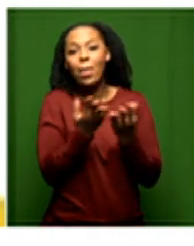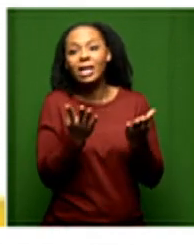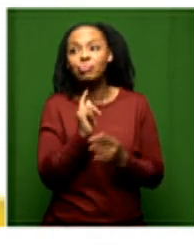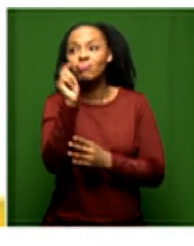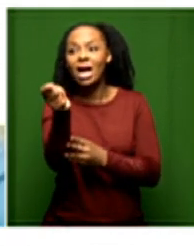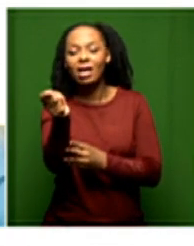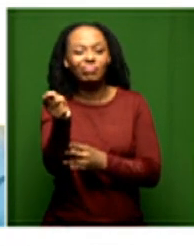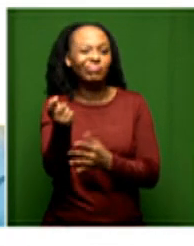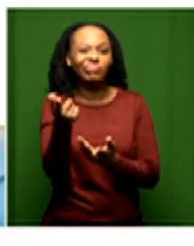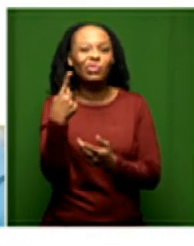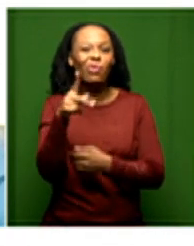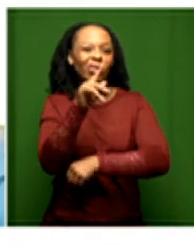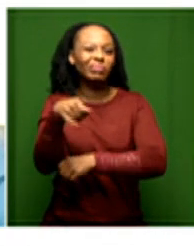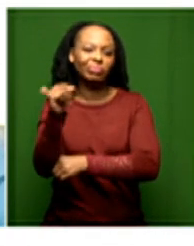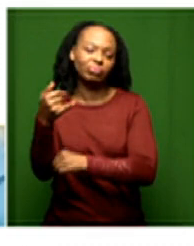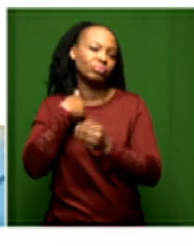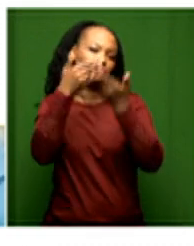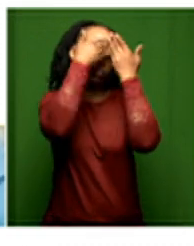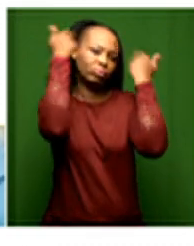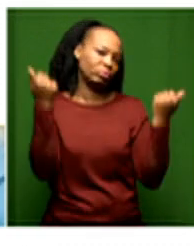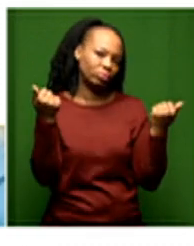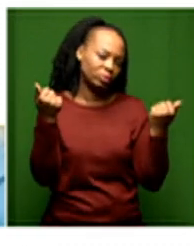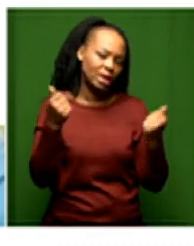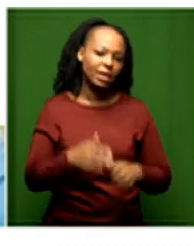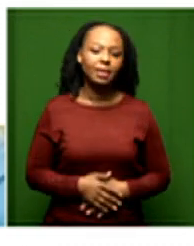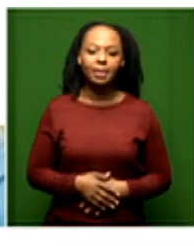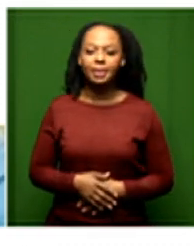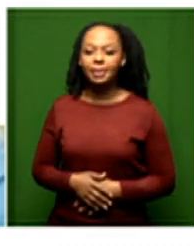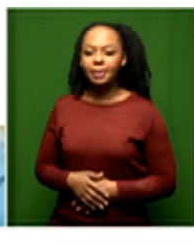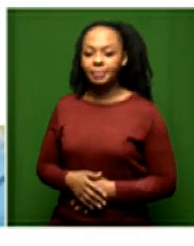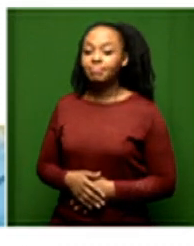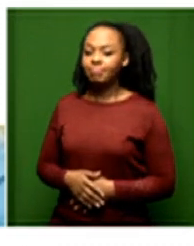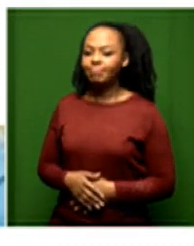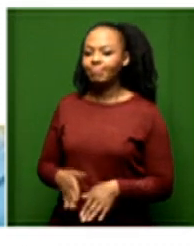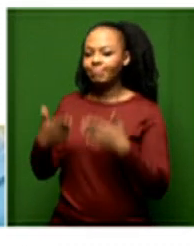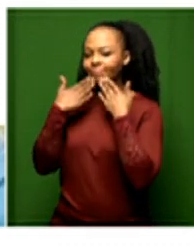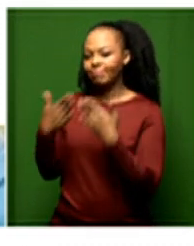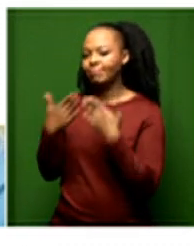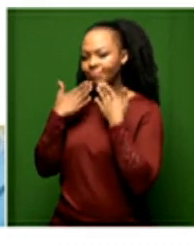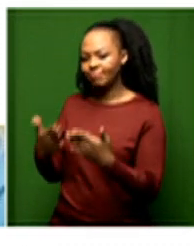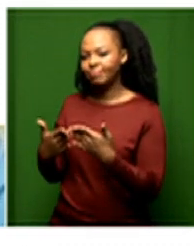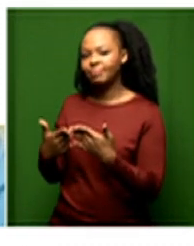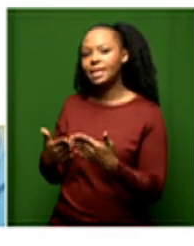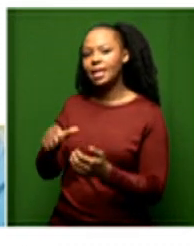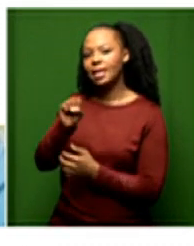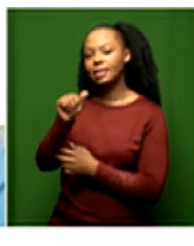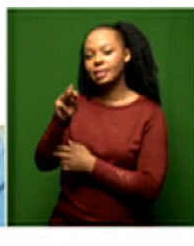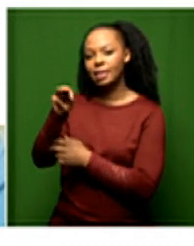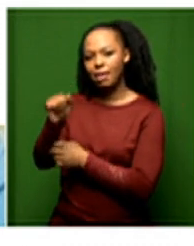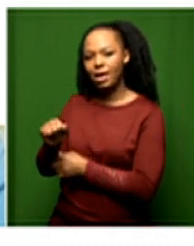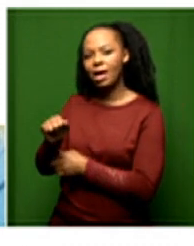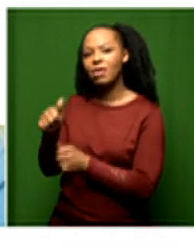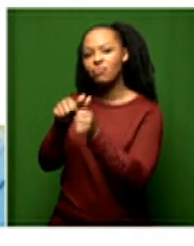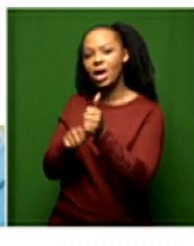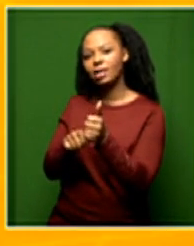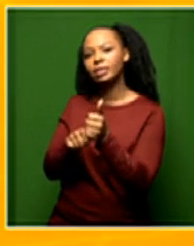country. Dr. Mzukwa, we're going to leave it there. Thank you so much. That was South African Medical Association's vice-chairperson,